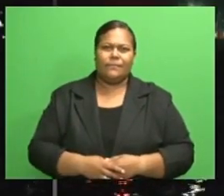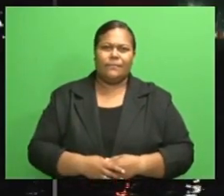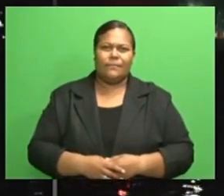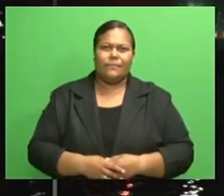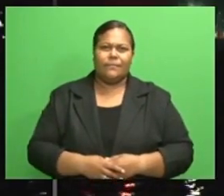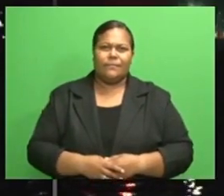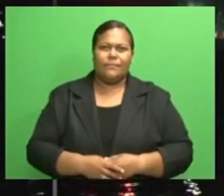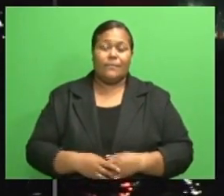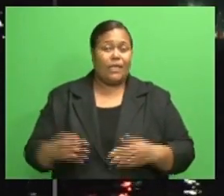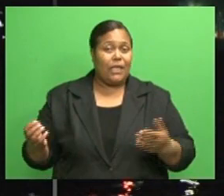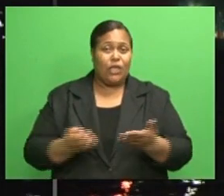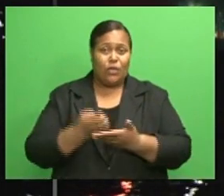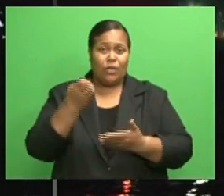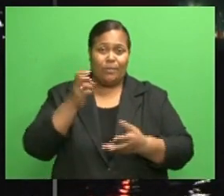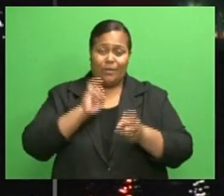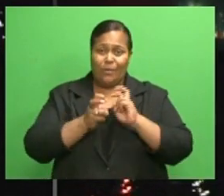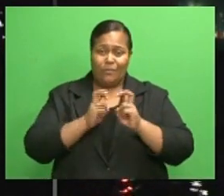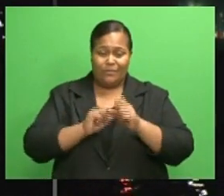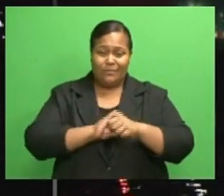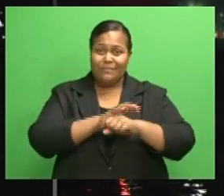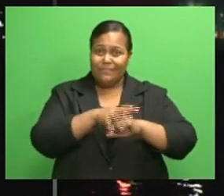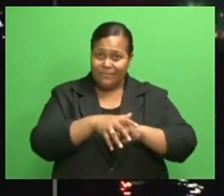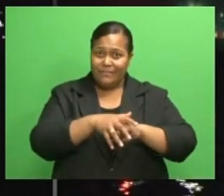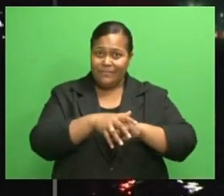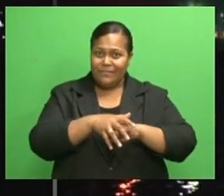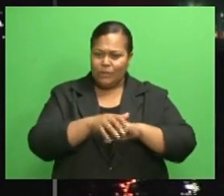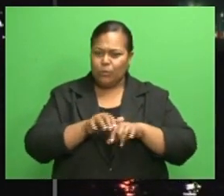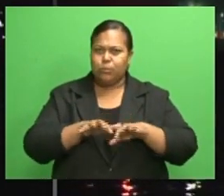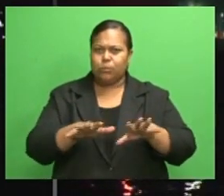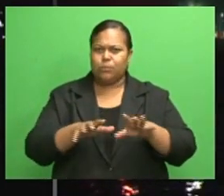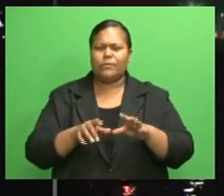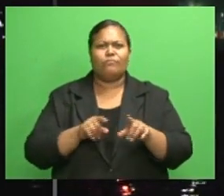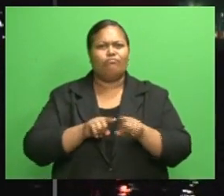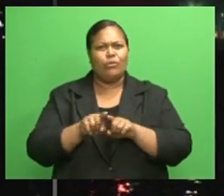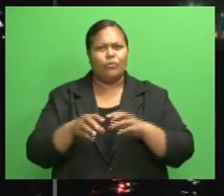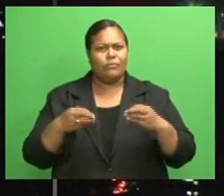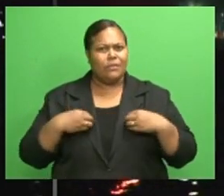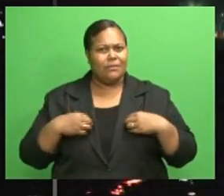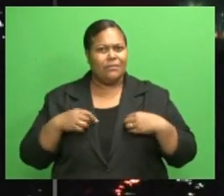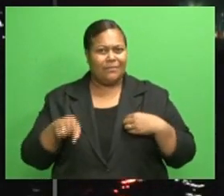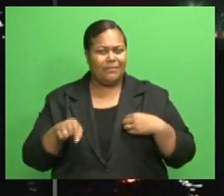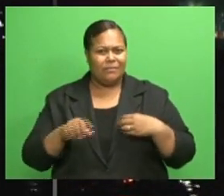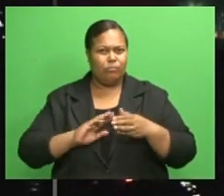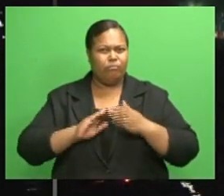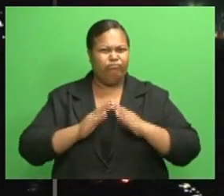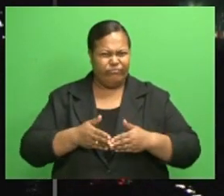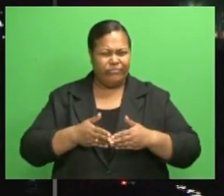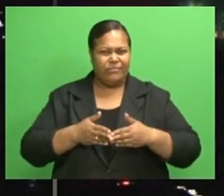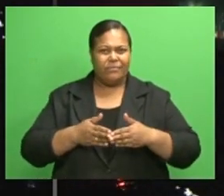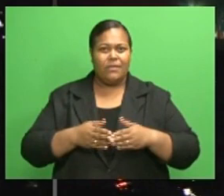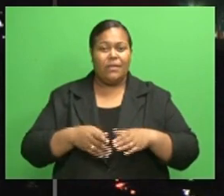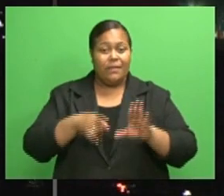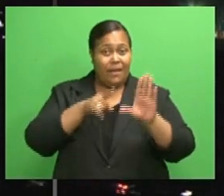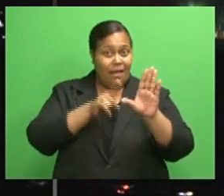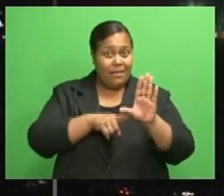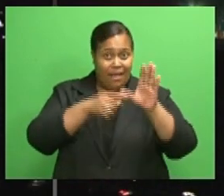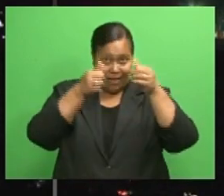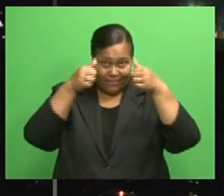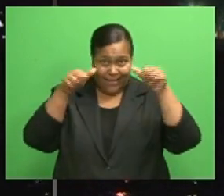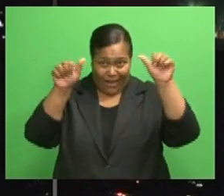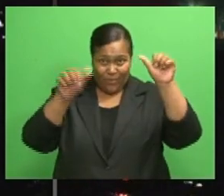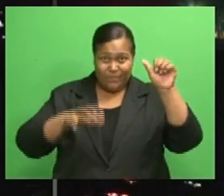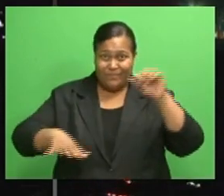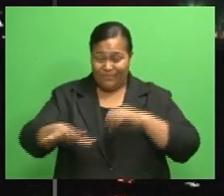With economic effects of coronavirus gripping most sectors, the Yangara Pastoral Company Limited has not been spared.